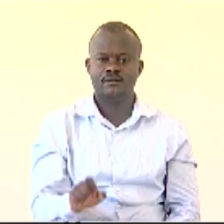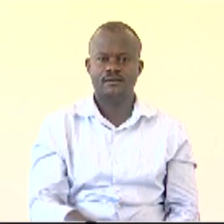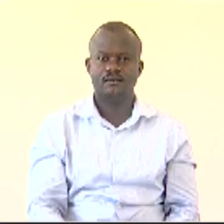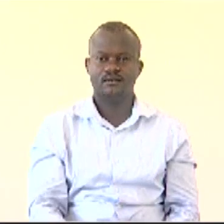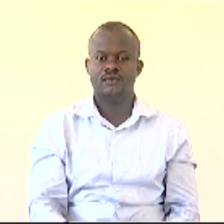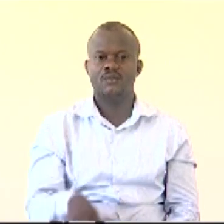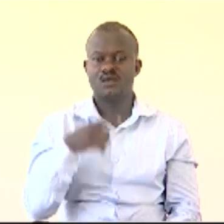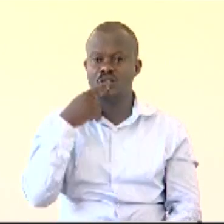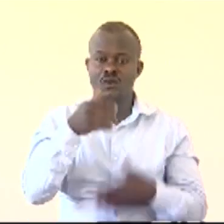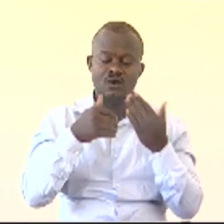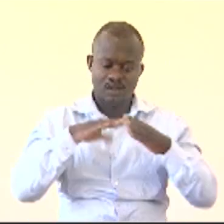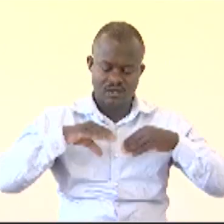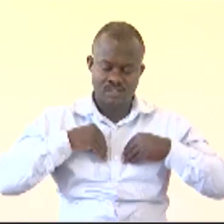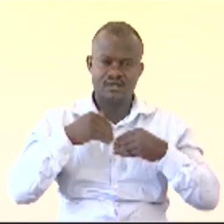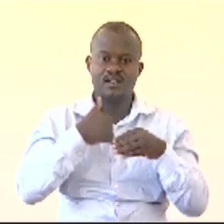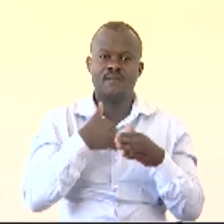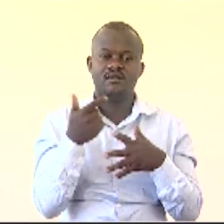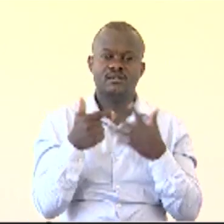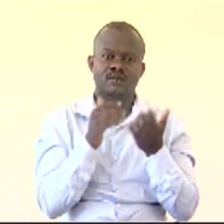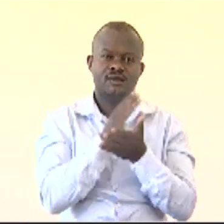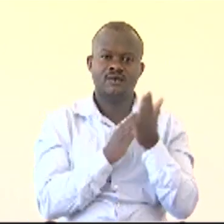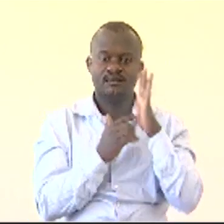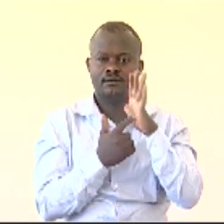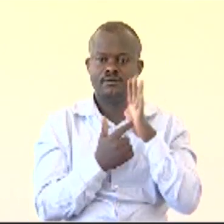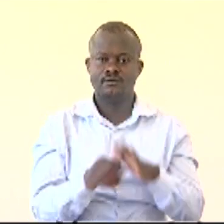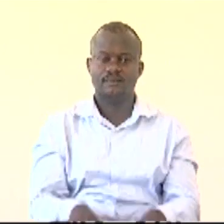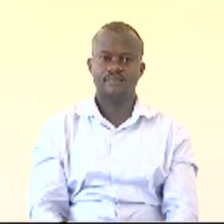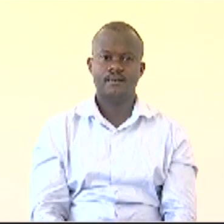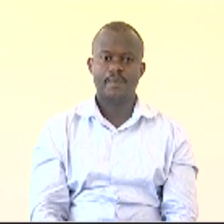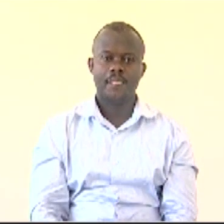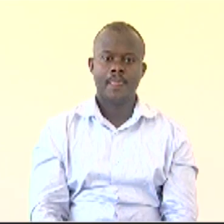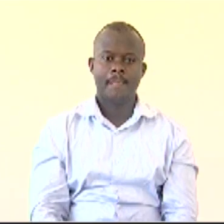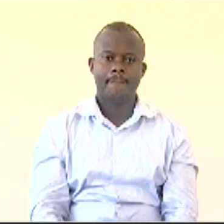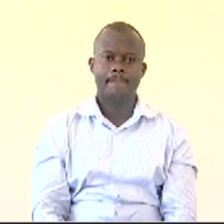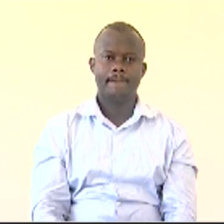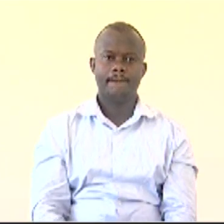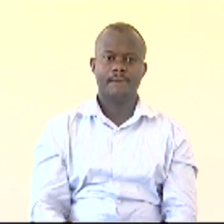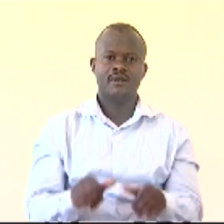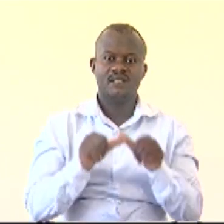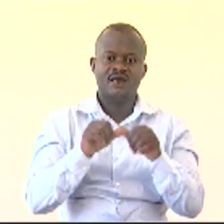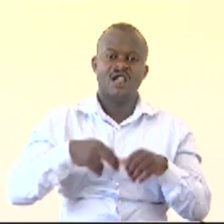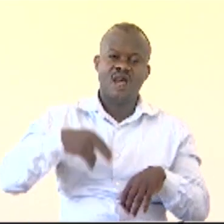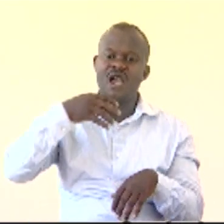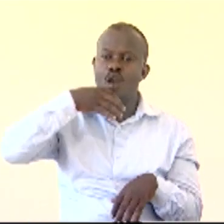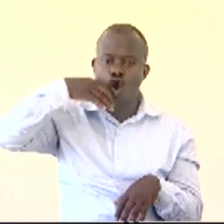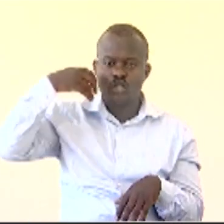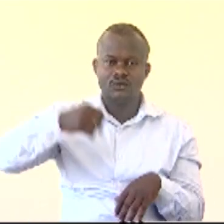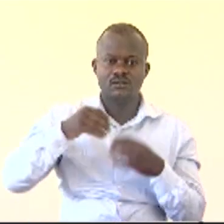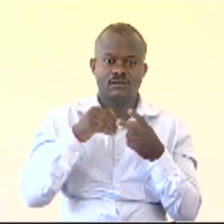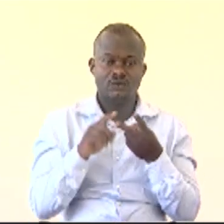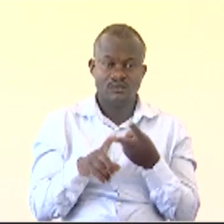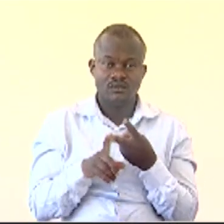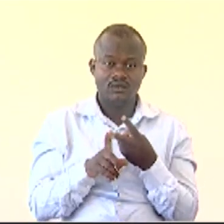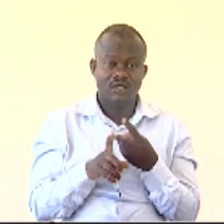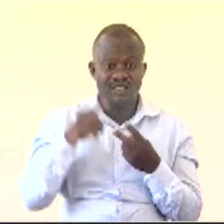So let's have symptoms of the typhoid. There is sustainable high fever, continuous